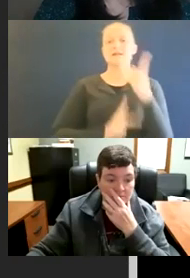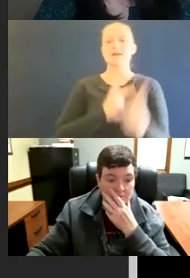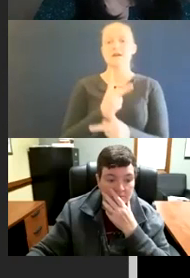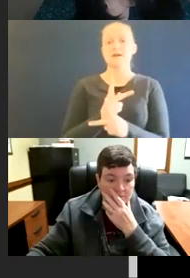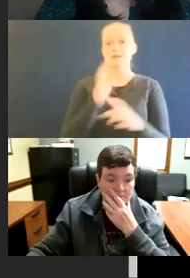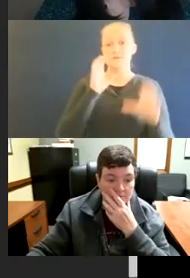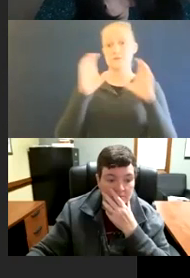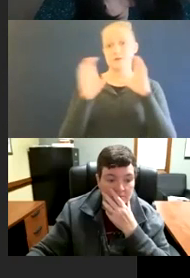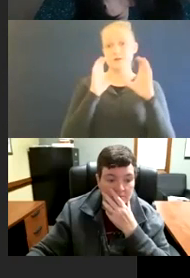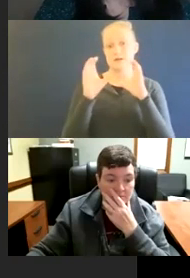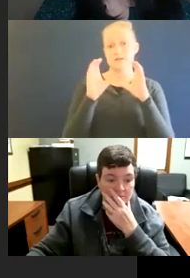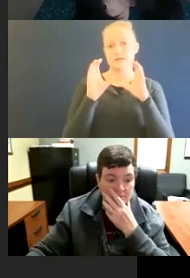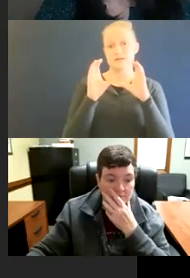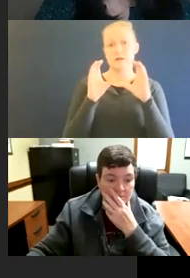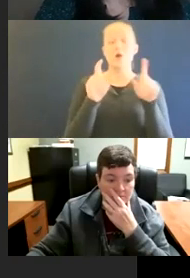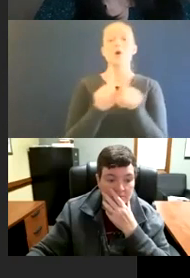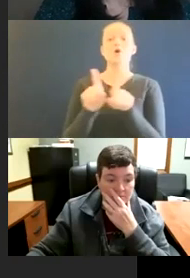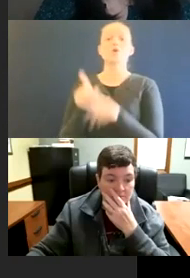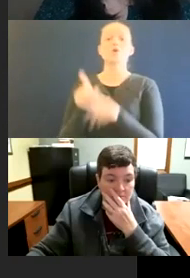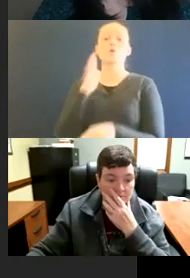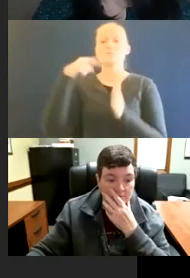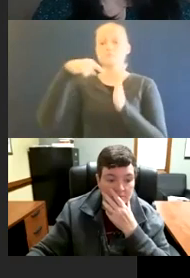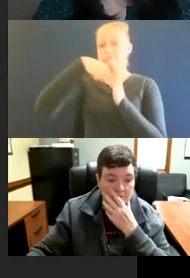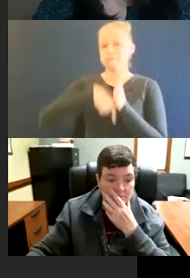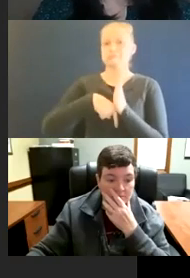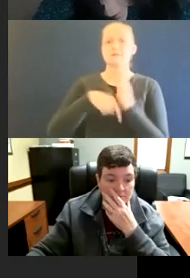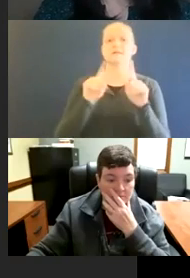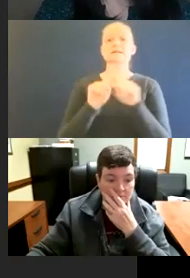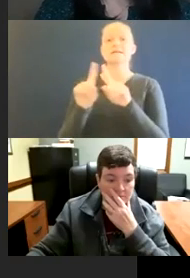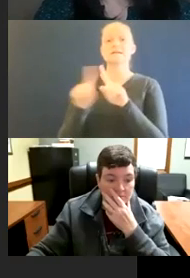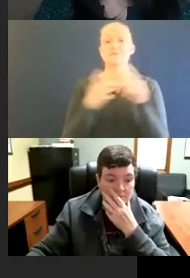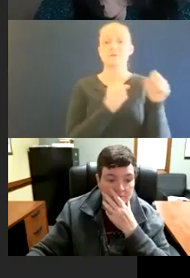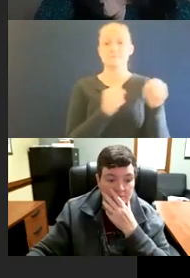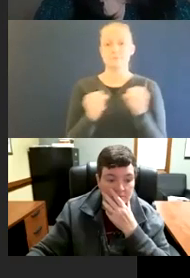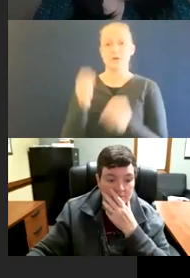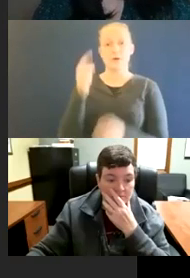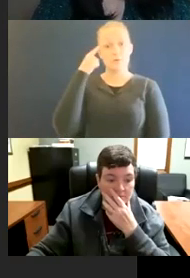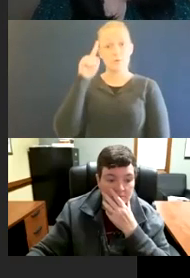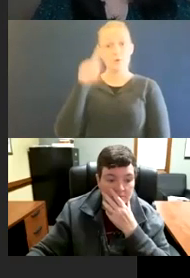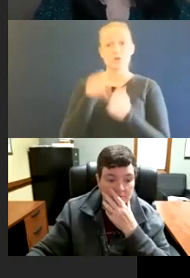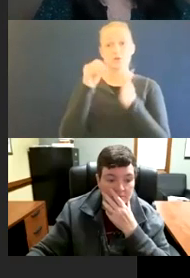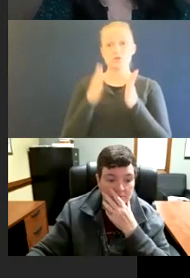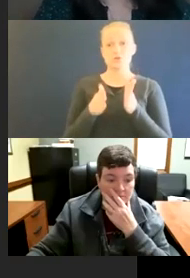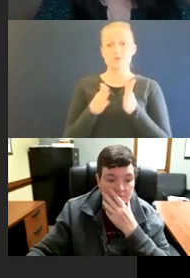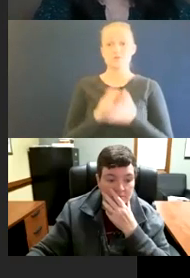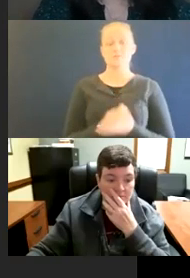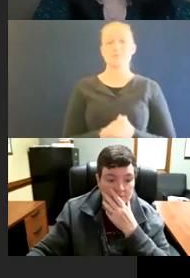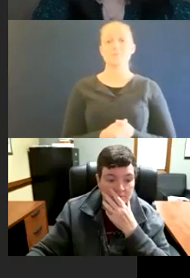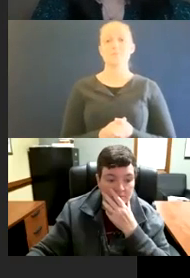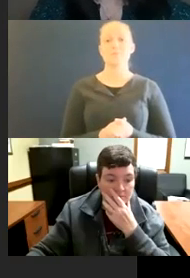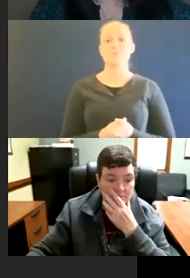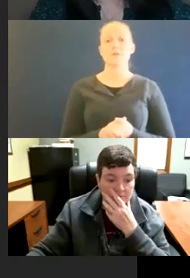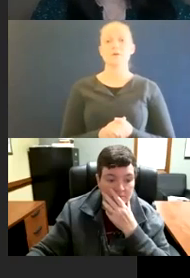the 7 other practices that are best for using with our students. Now, I also want to show